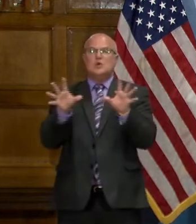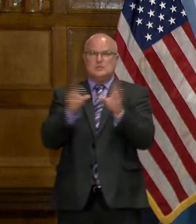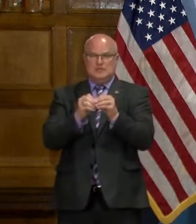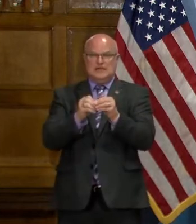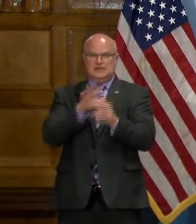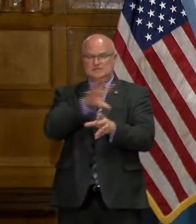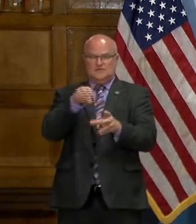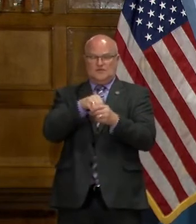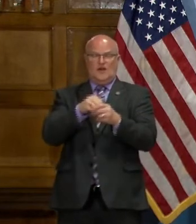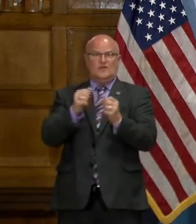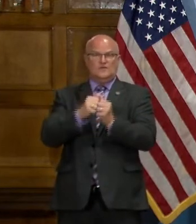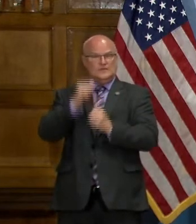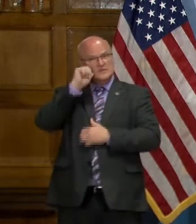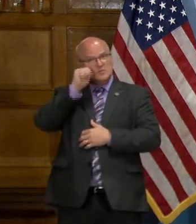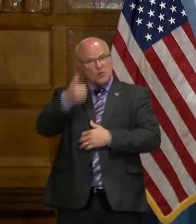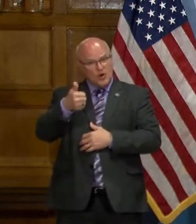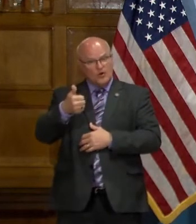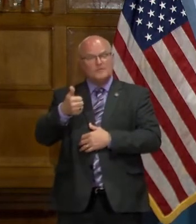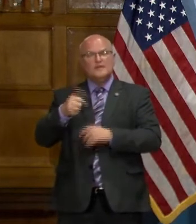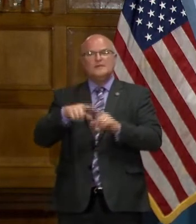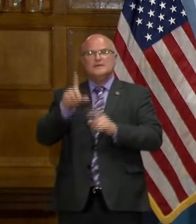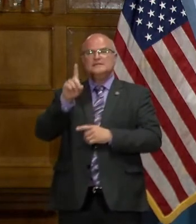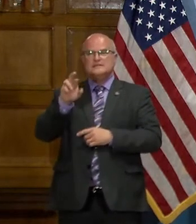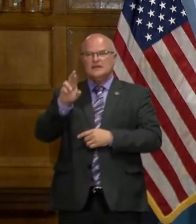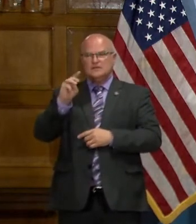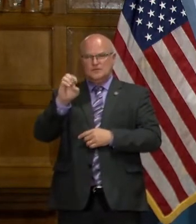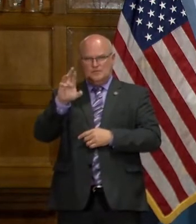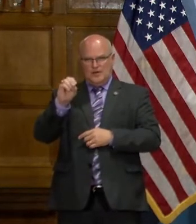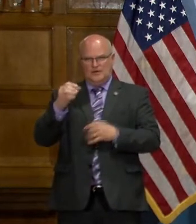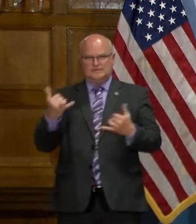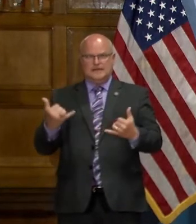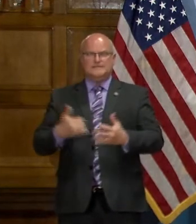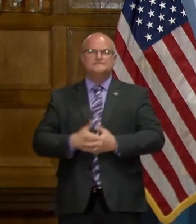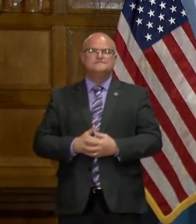he will be chairing tomorrow. But Dr. Romero.